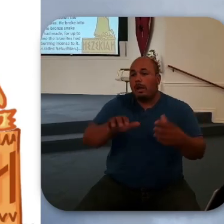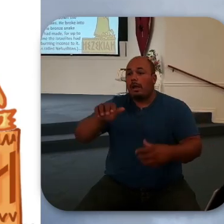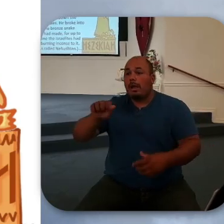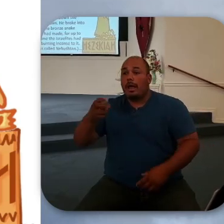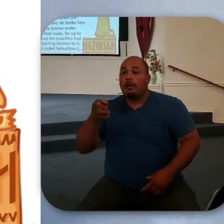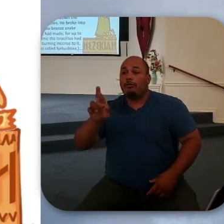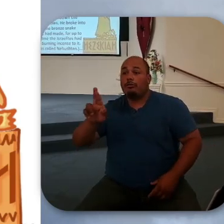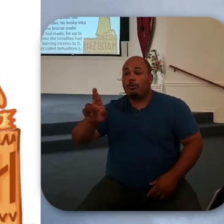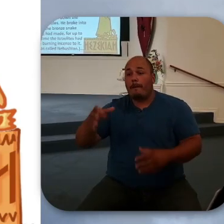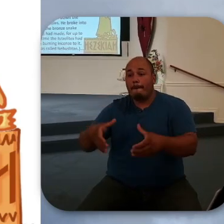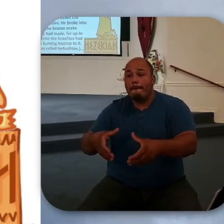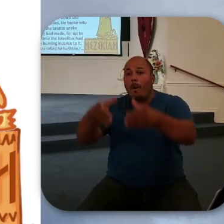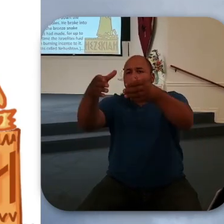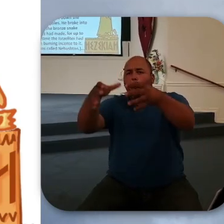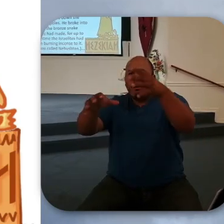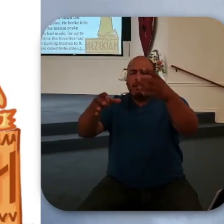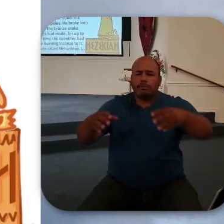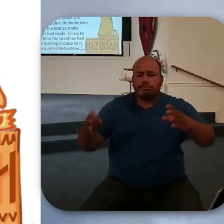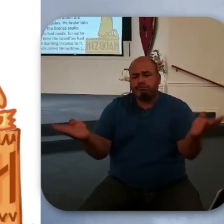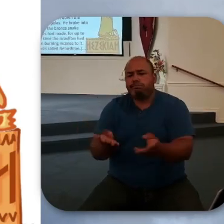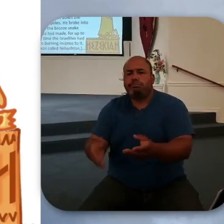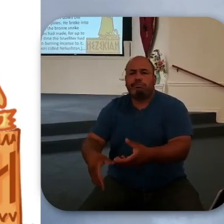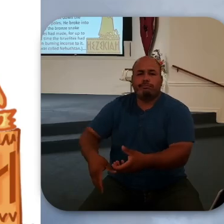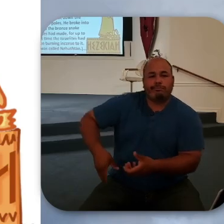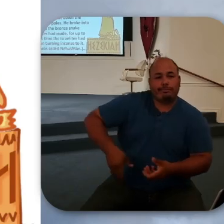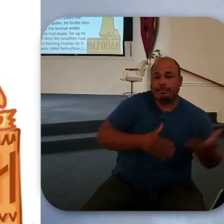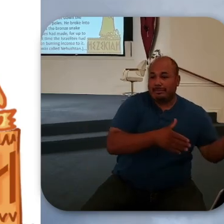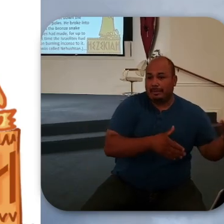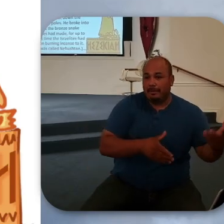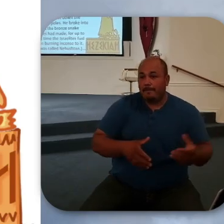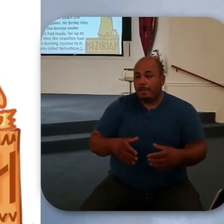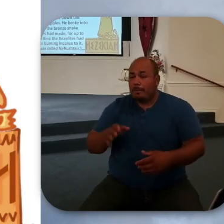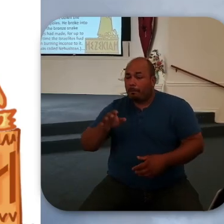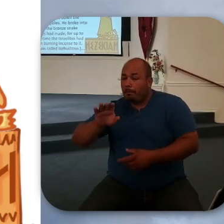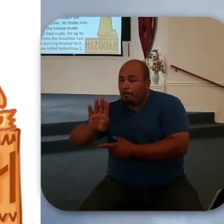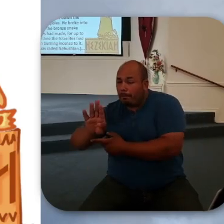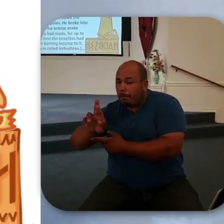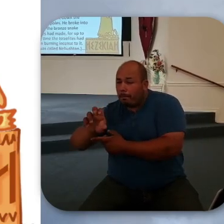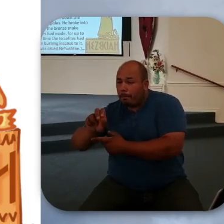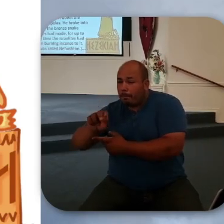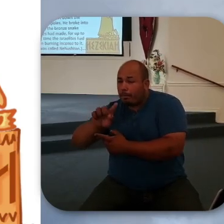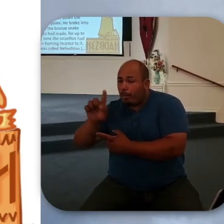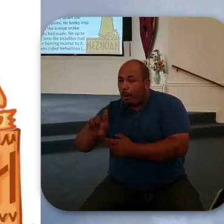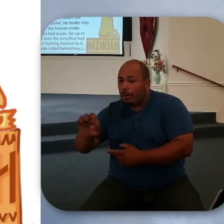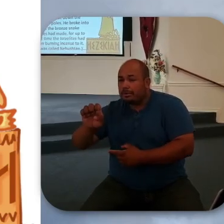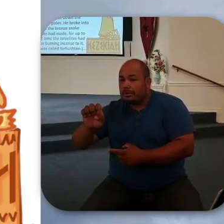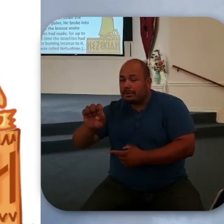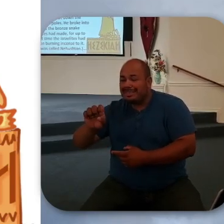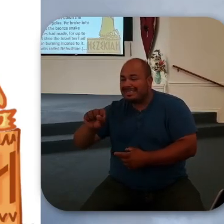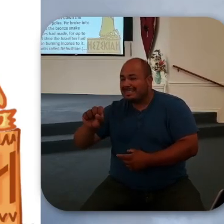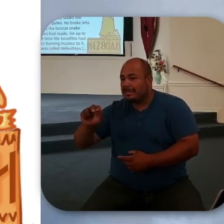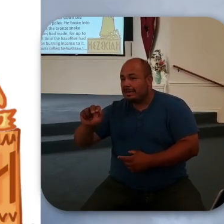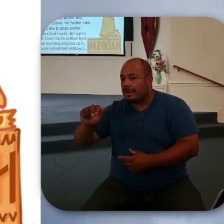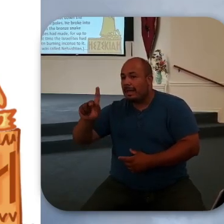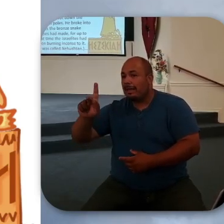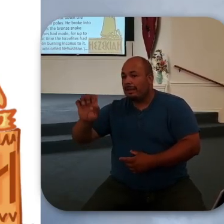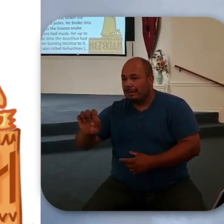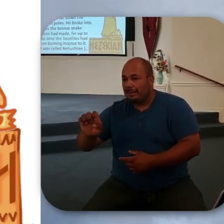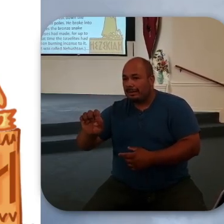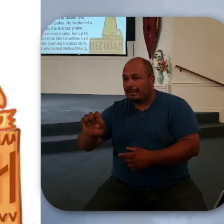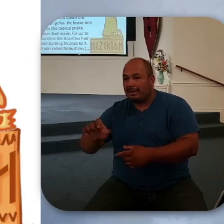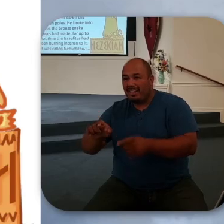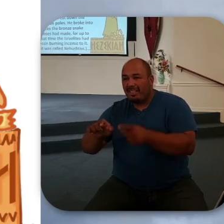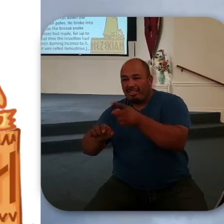He broke into pieces the bronze snake Moses had made, for up to that time the Israelites had been